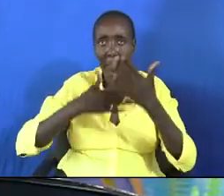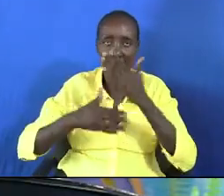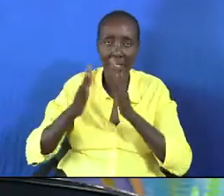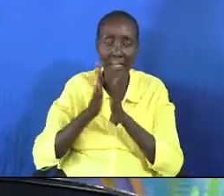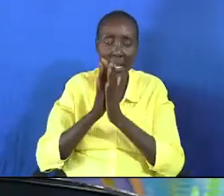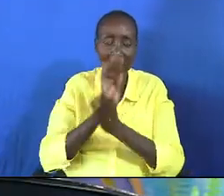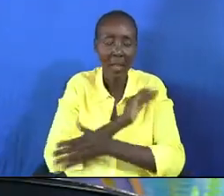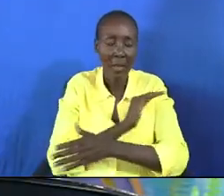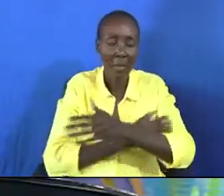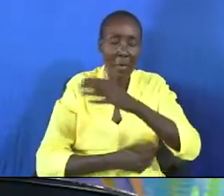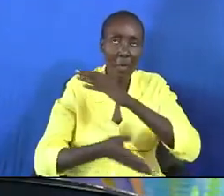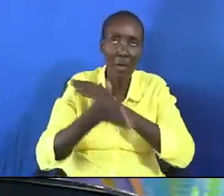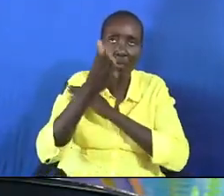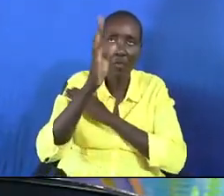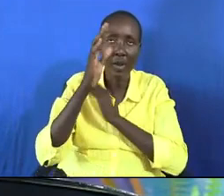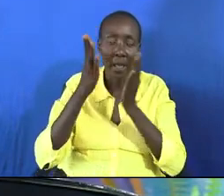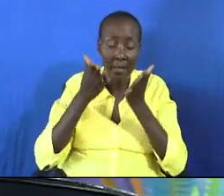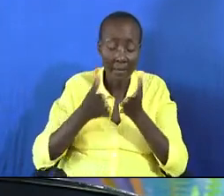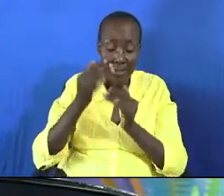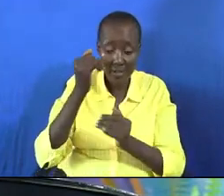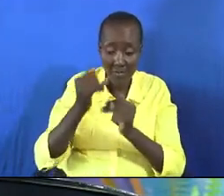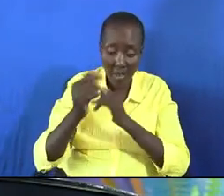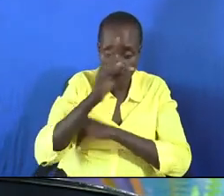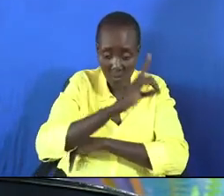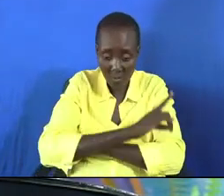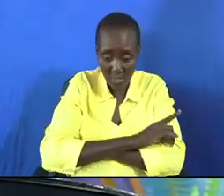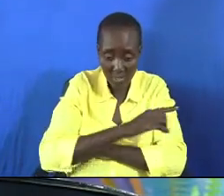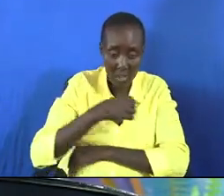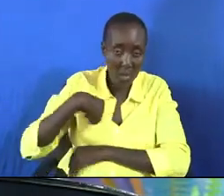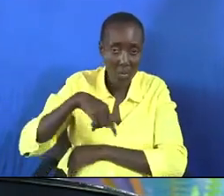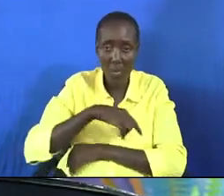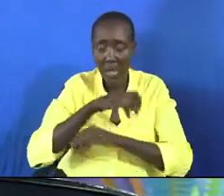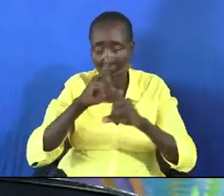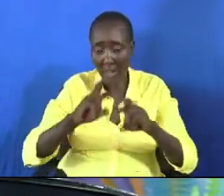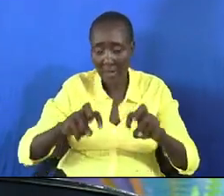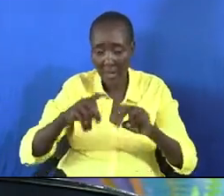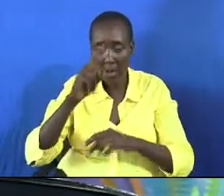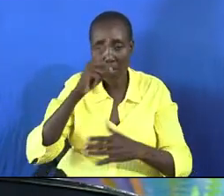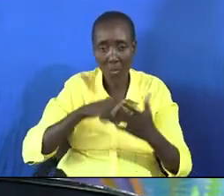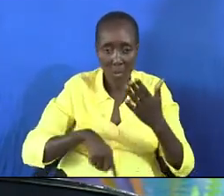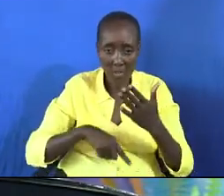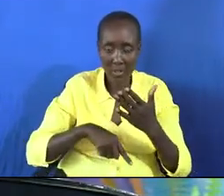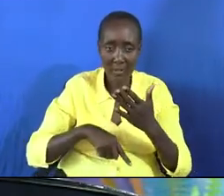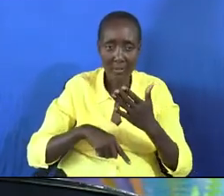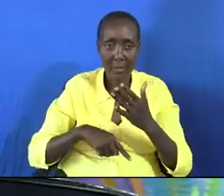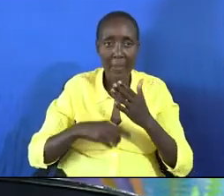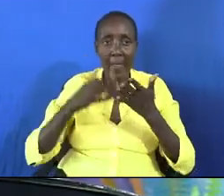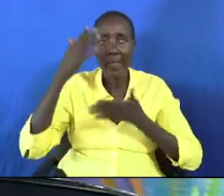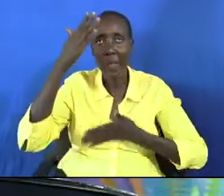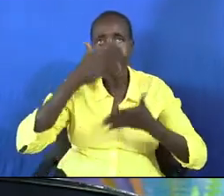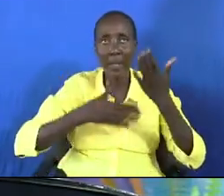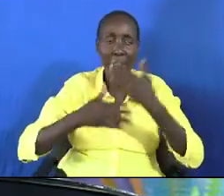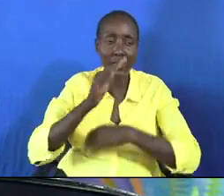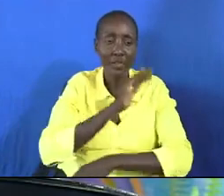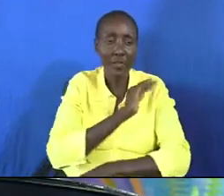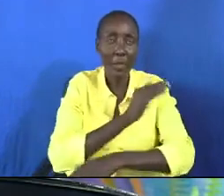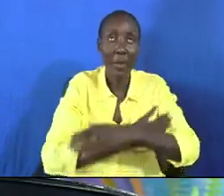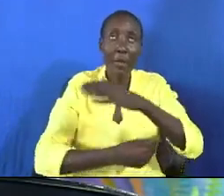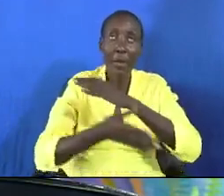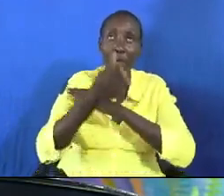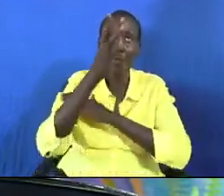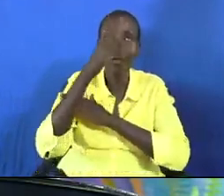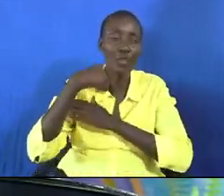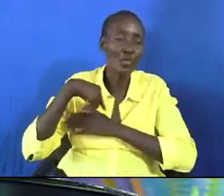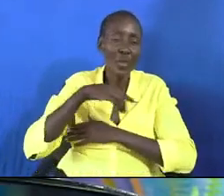power. And in these last days, what we are seeking is the manifestation of God's power. We are going